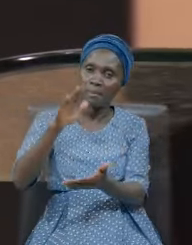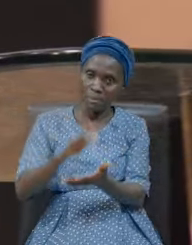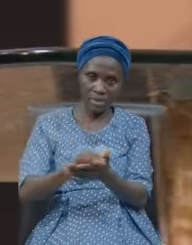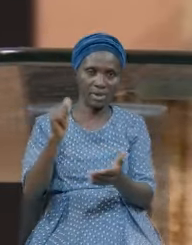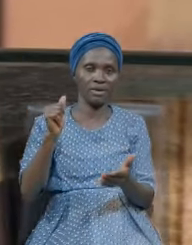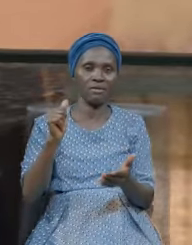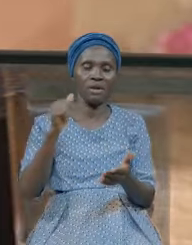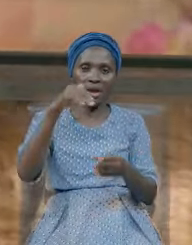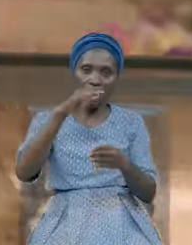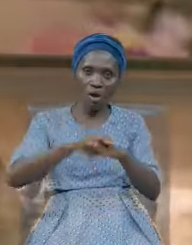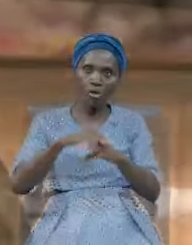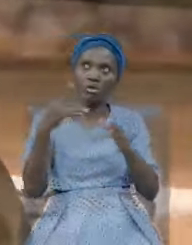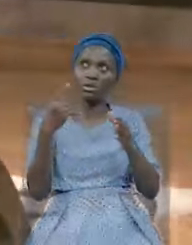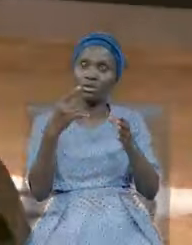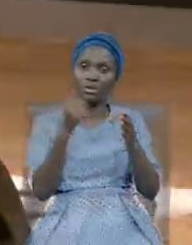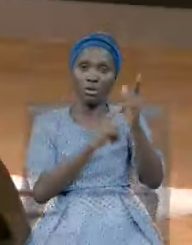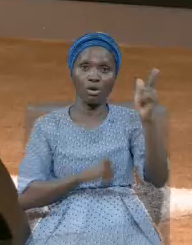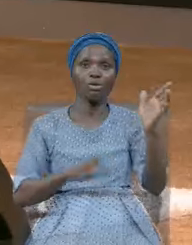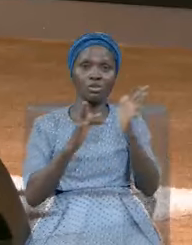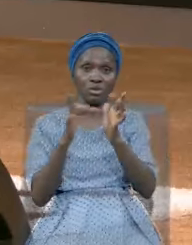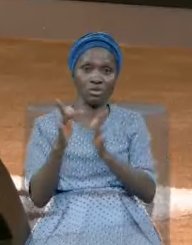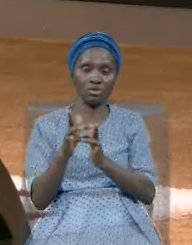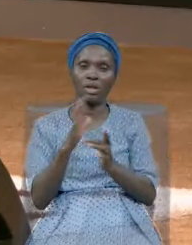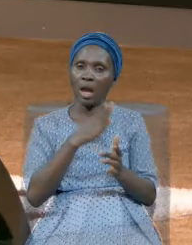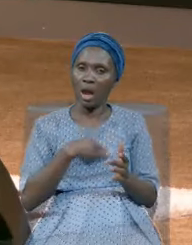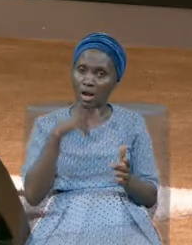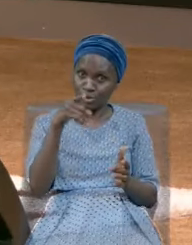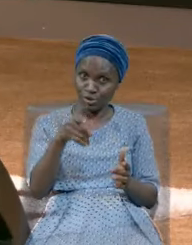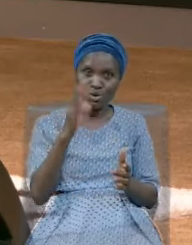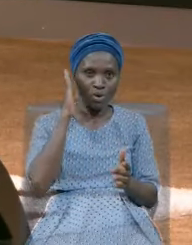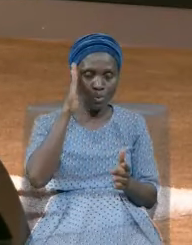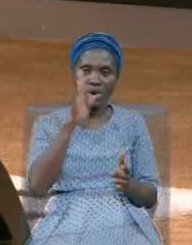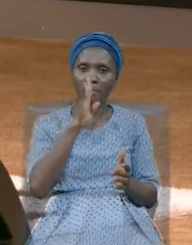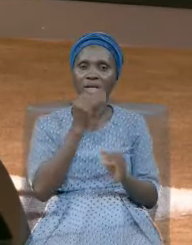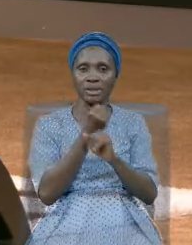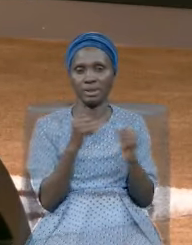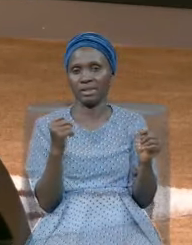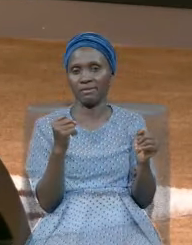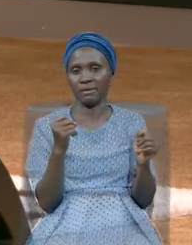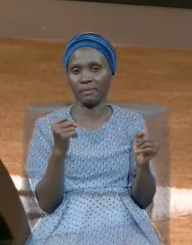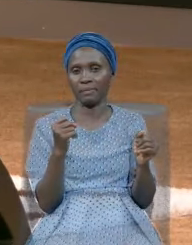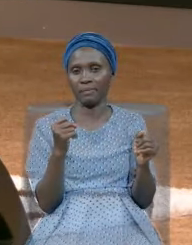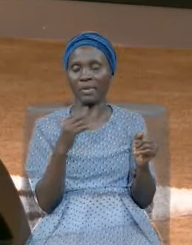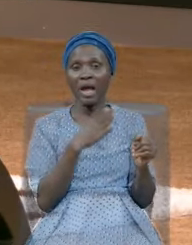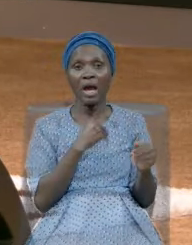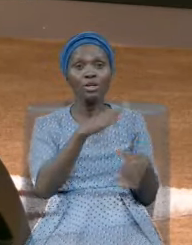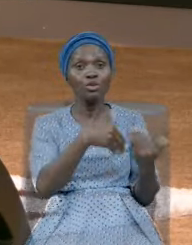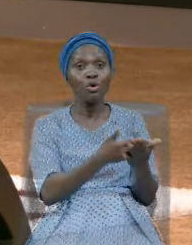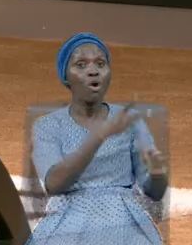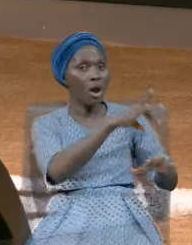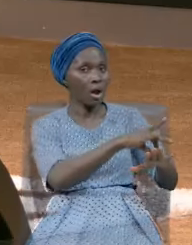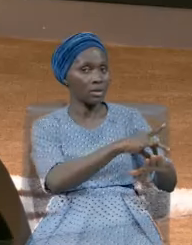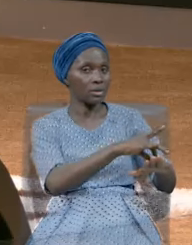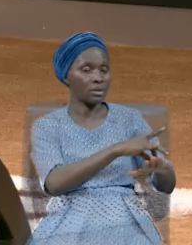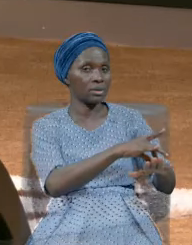Christ, and thou shalt be saved. And the whole of the earth shall see